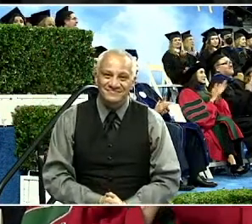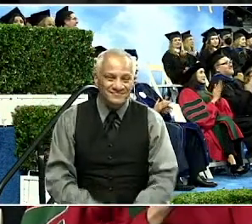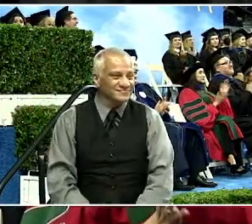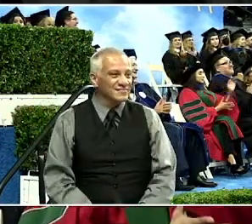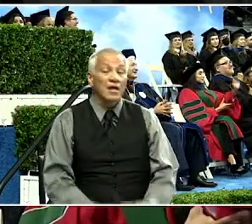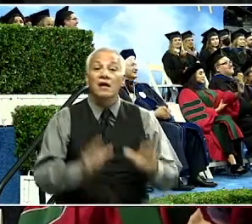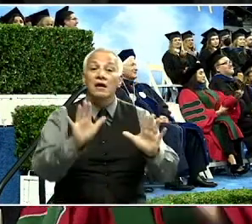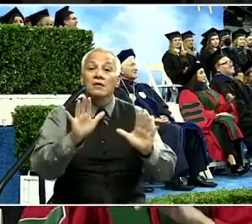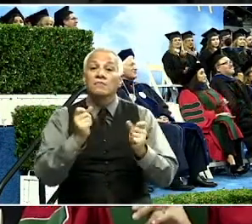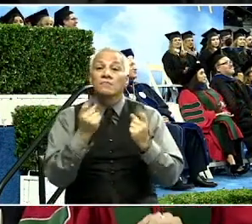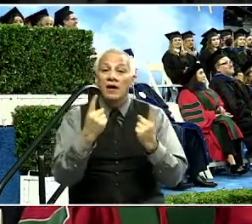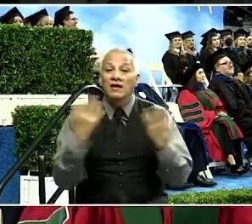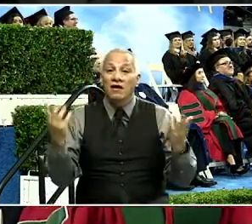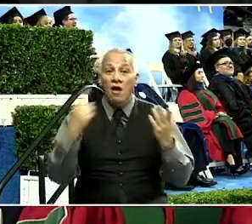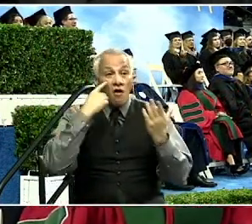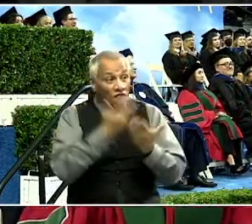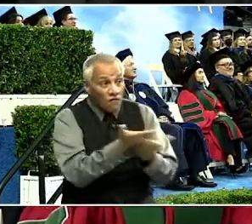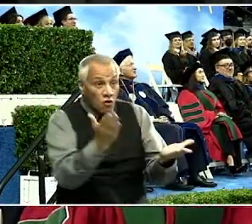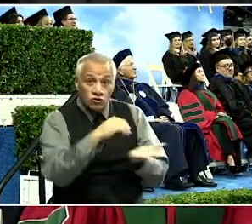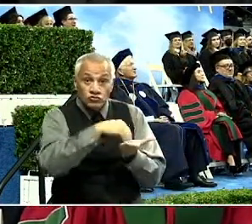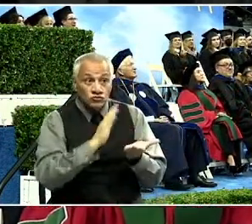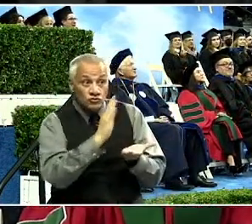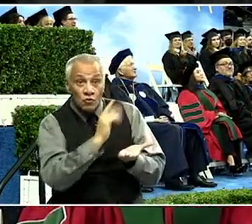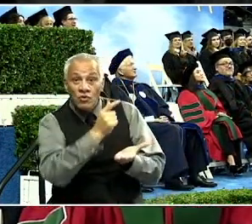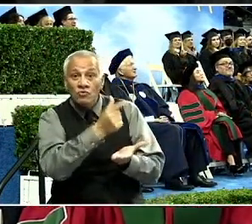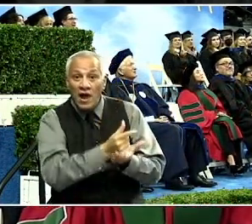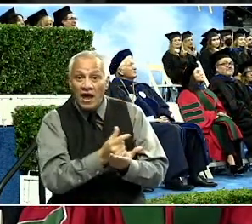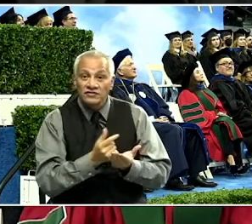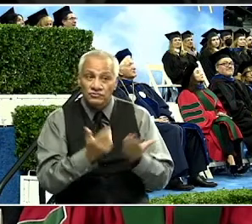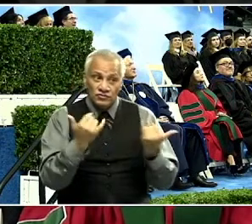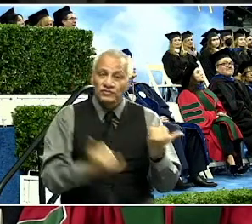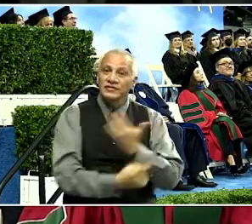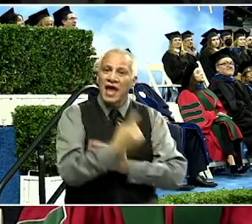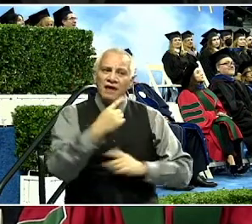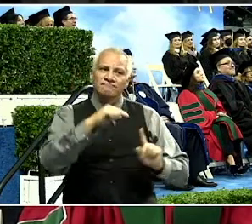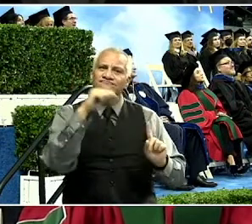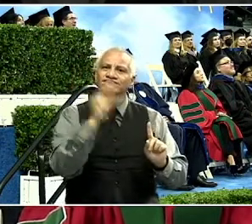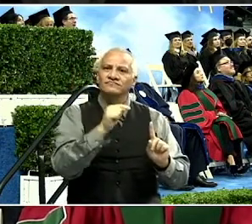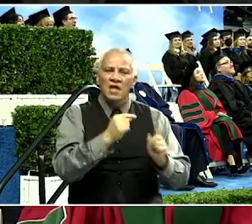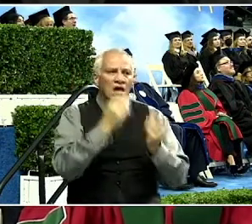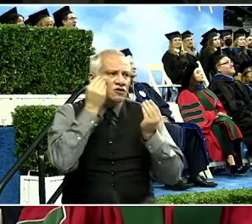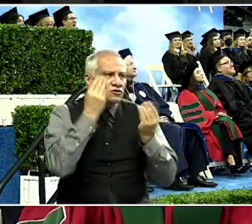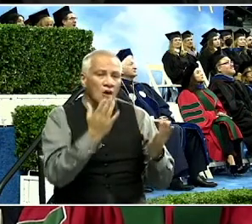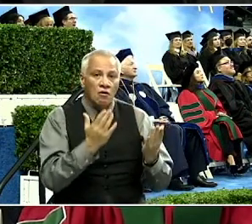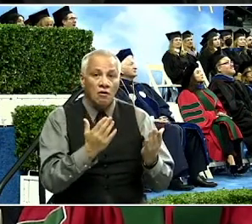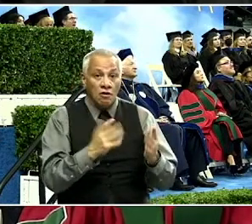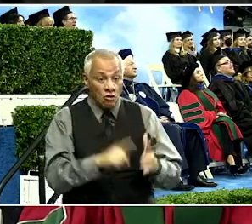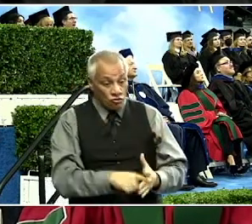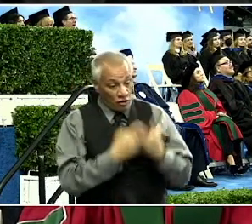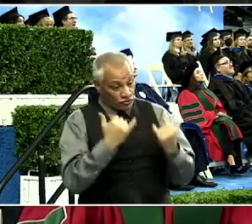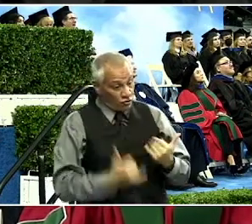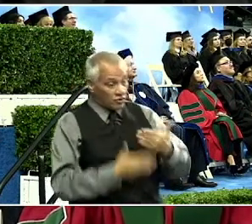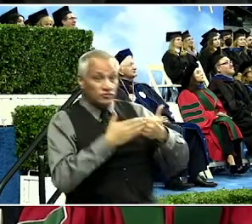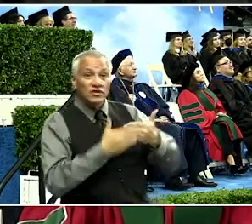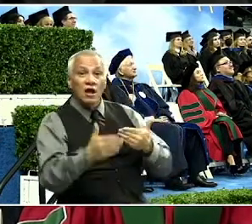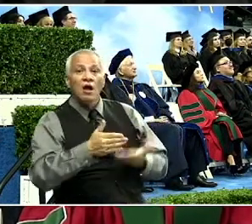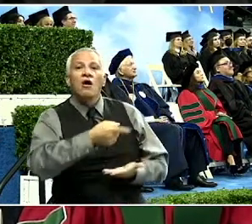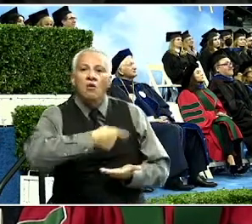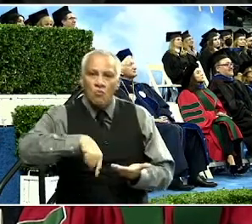But this is to all you graduates here today. Just please know that from here on out, we are